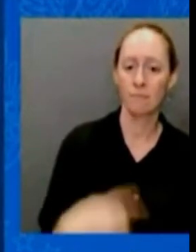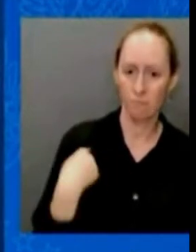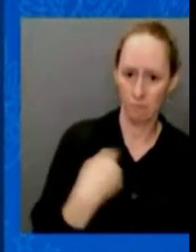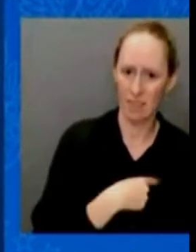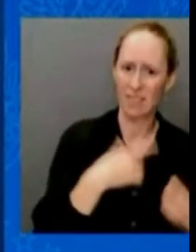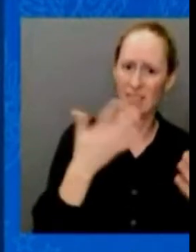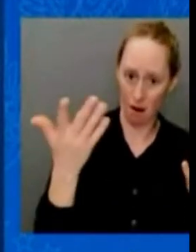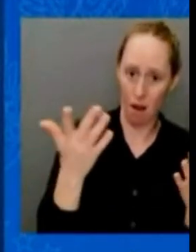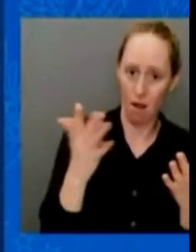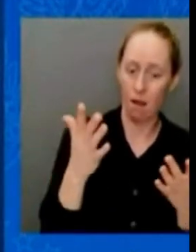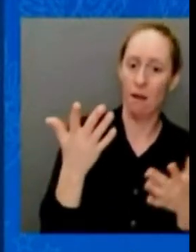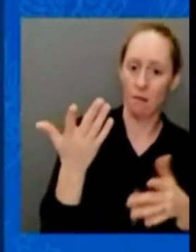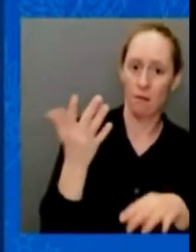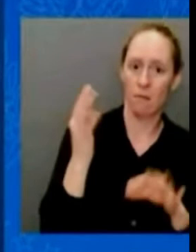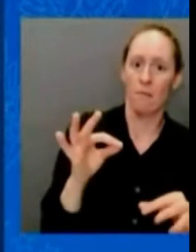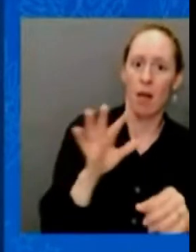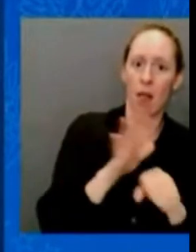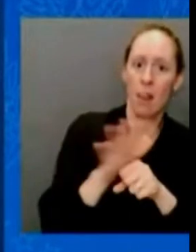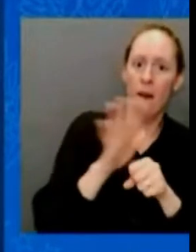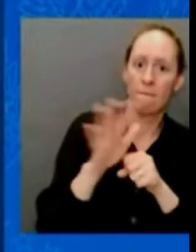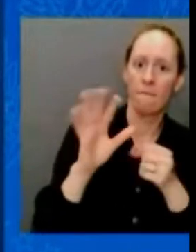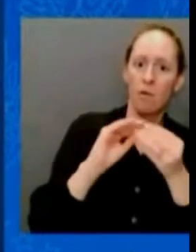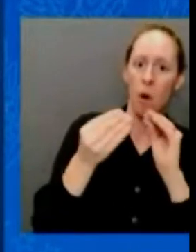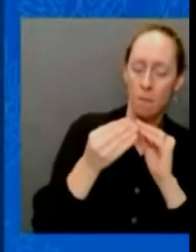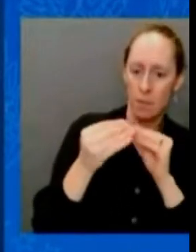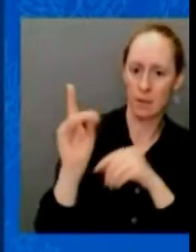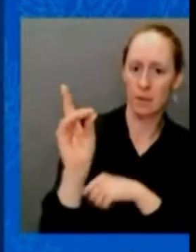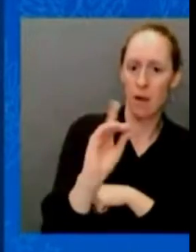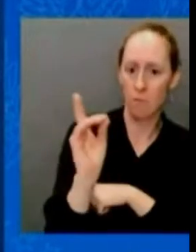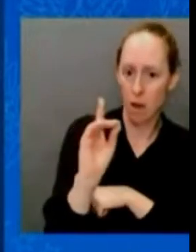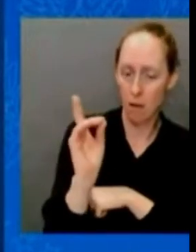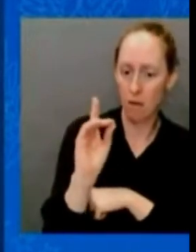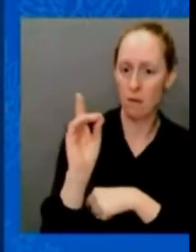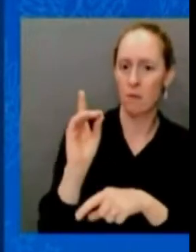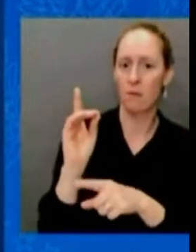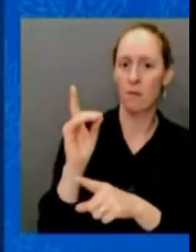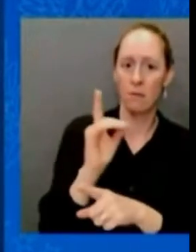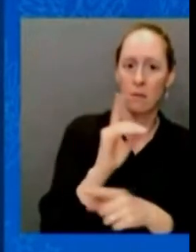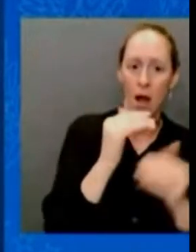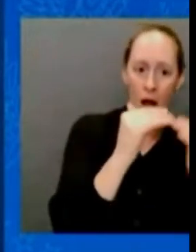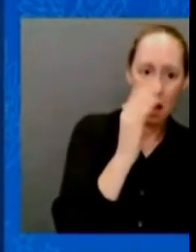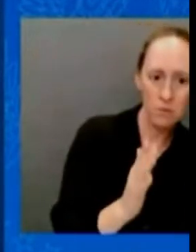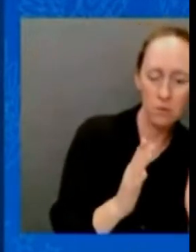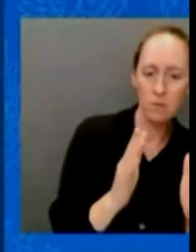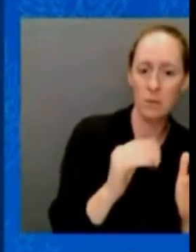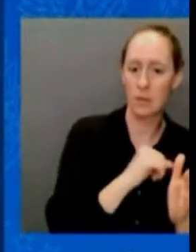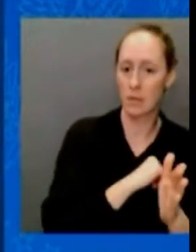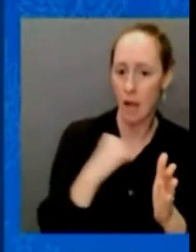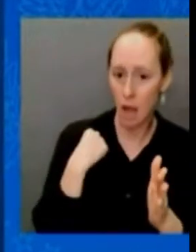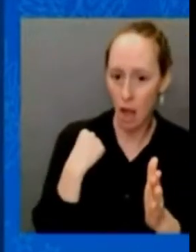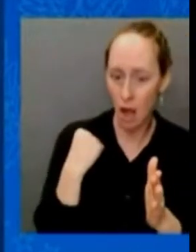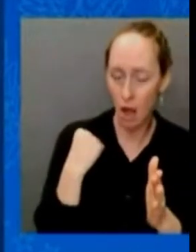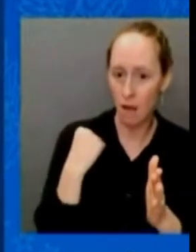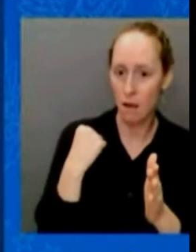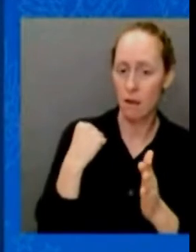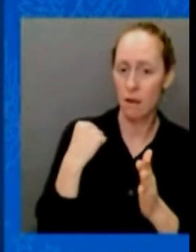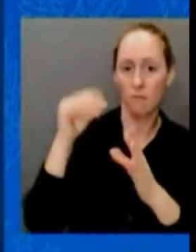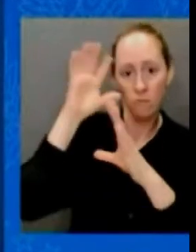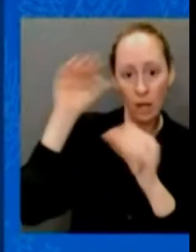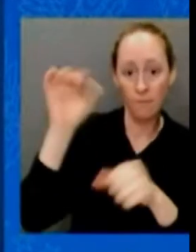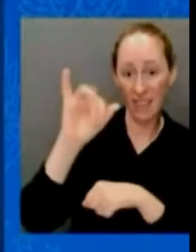Democratic president. If McConnell was leader, this bill never would have seen the light of day. And we would not be here